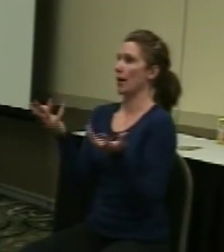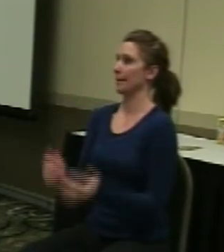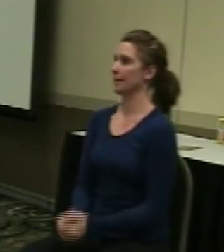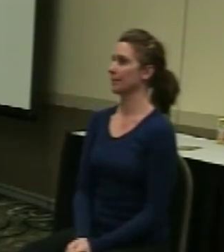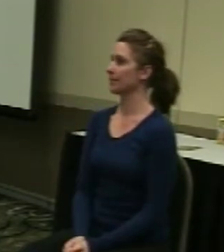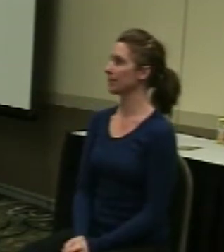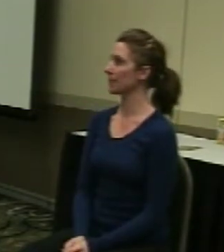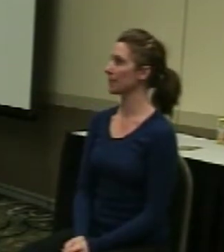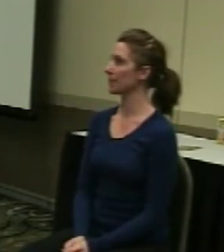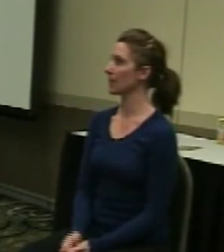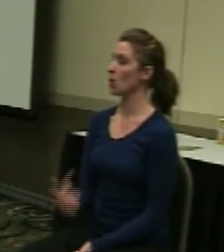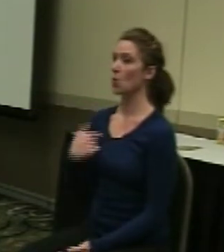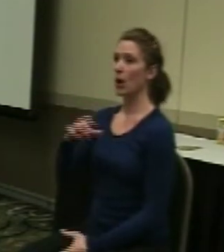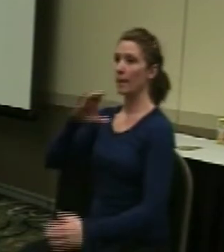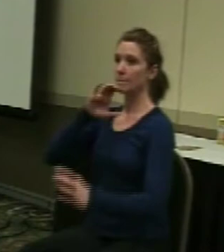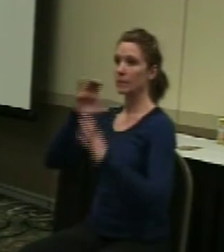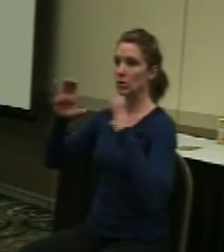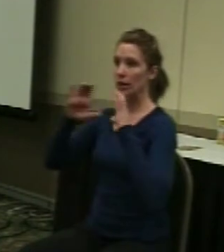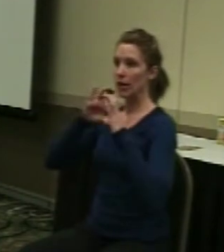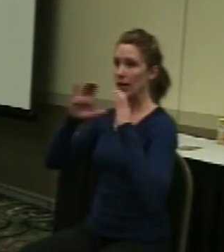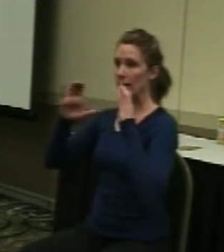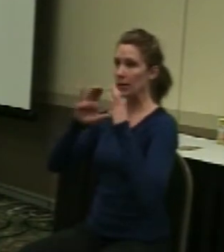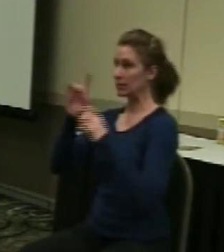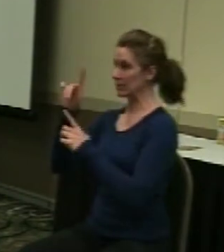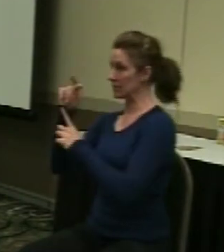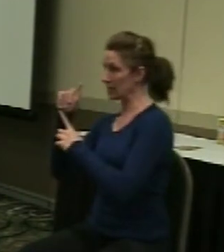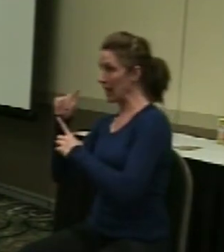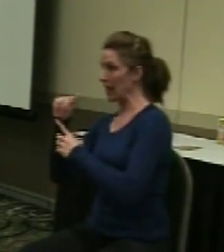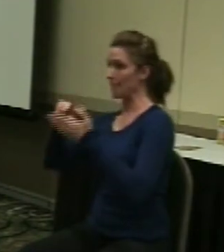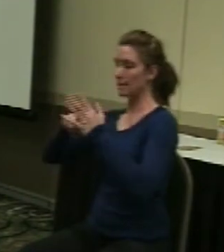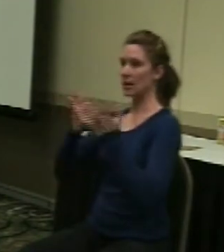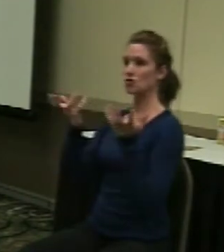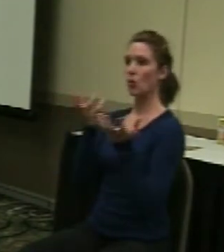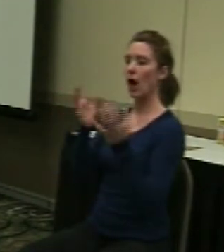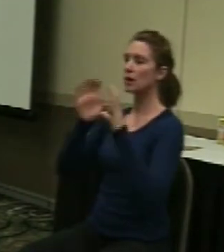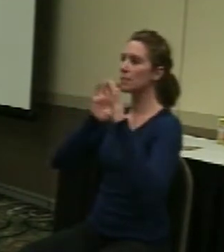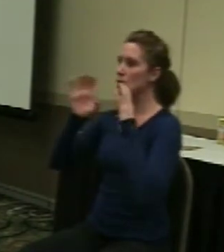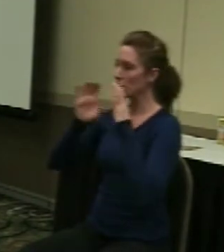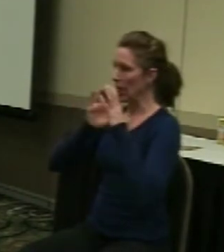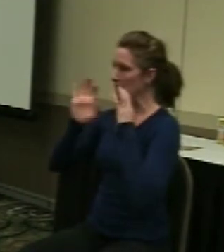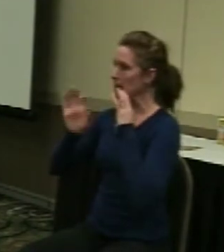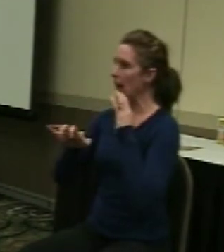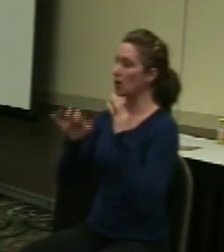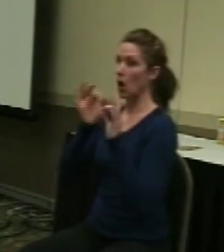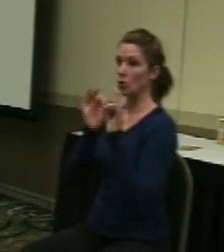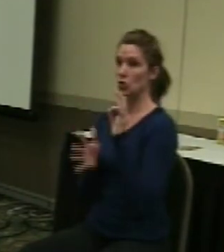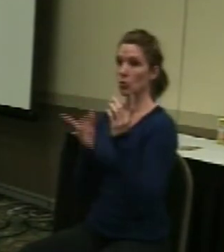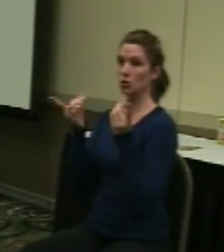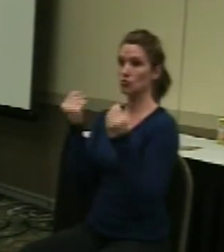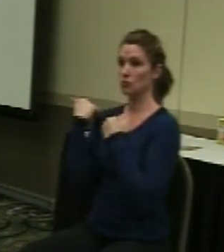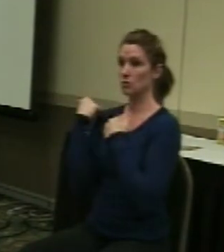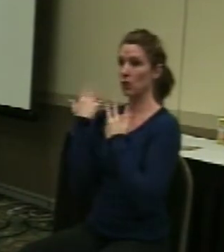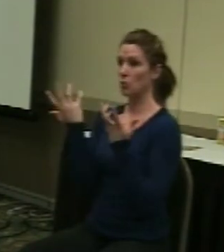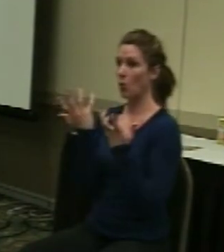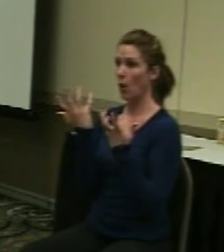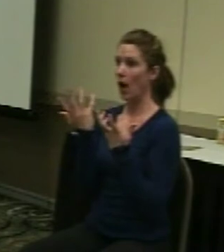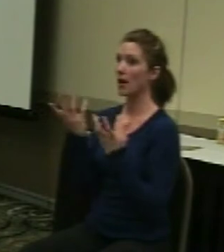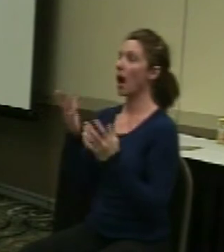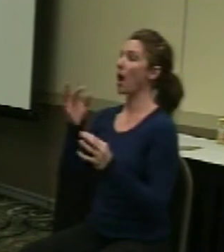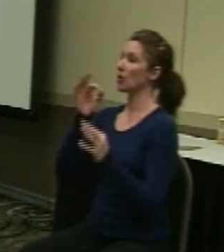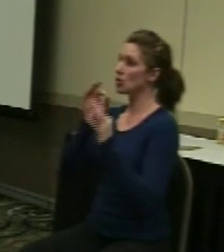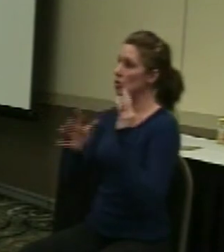We are communicating what the data mean. What is our interpreter doing? Our interpreter is saying